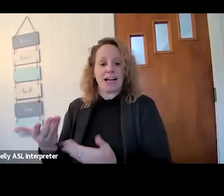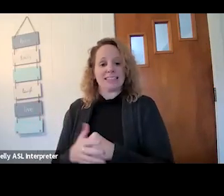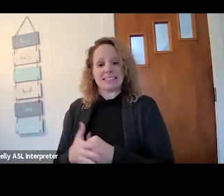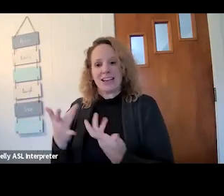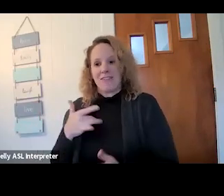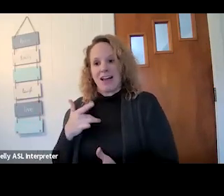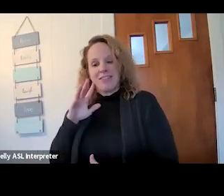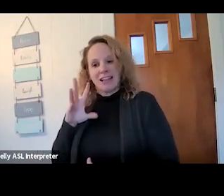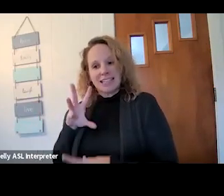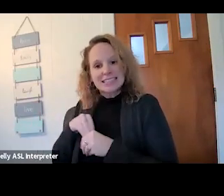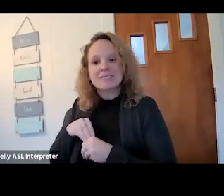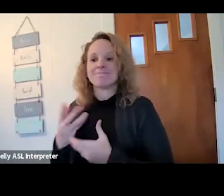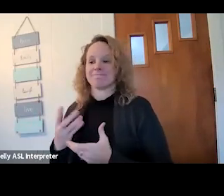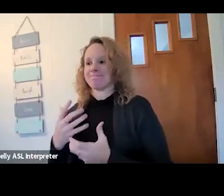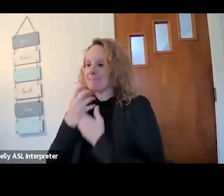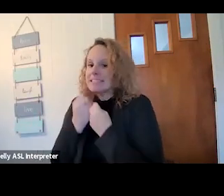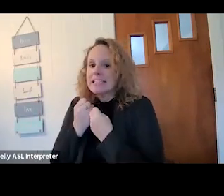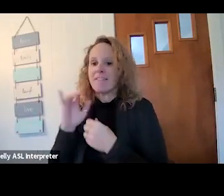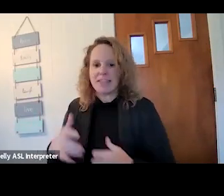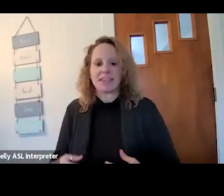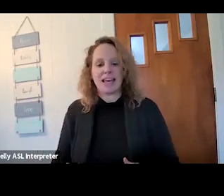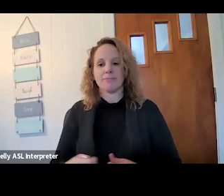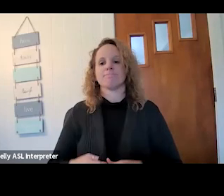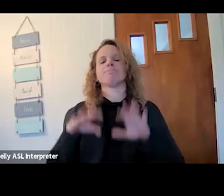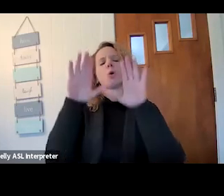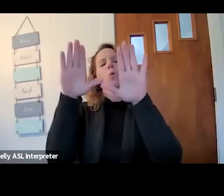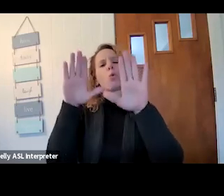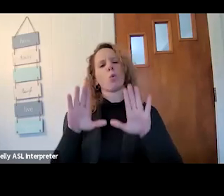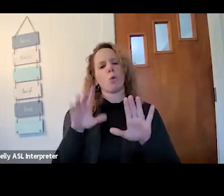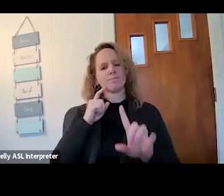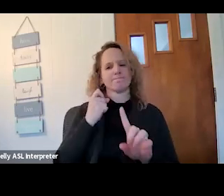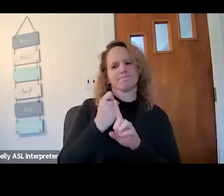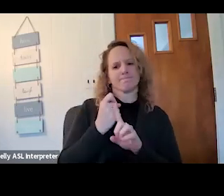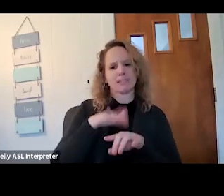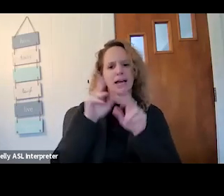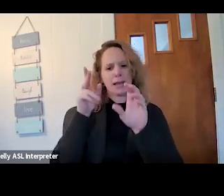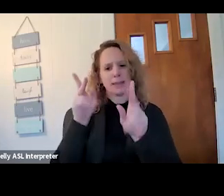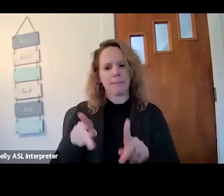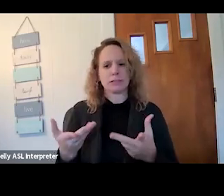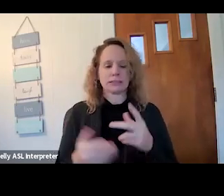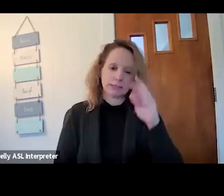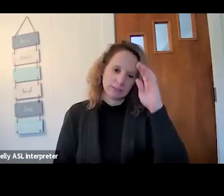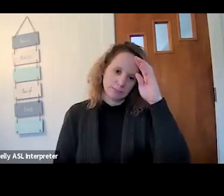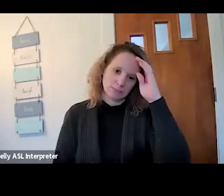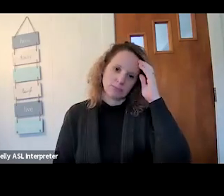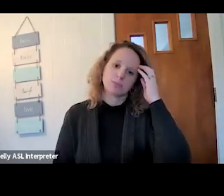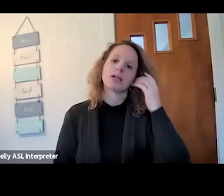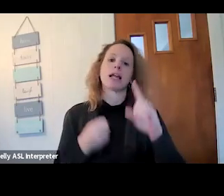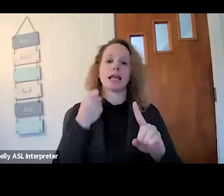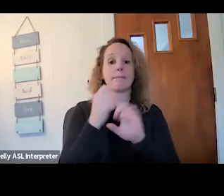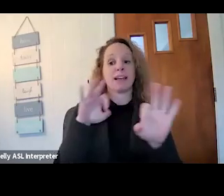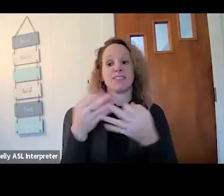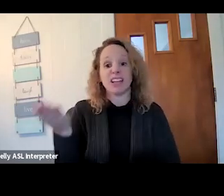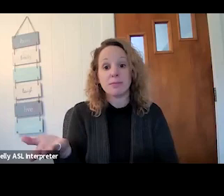feel accepted and loved. So it has a tremendous impact on the participants. It also impacts the